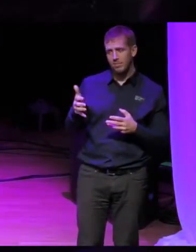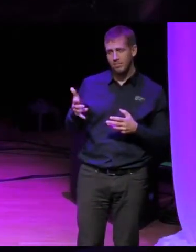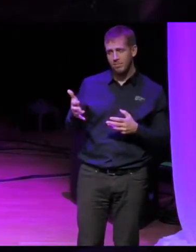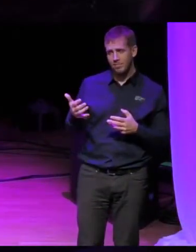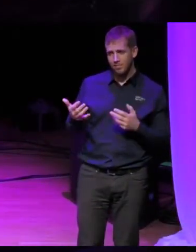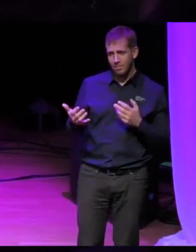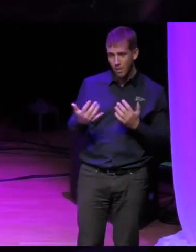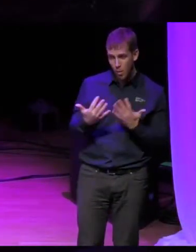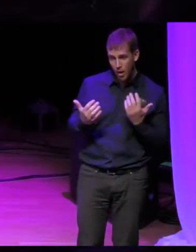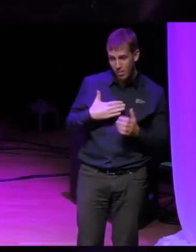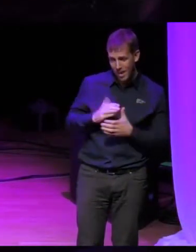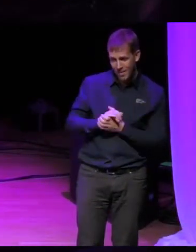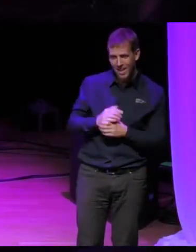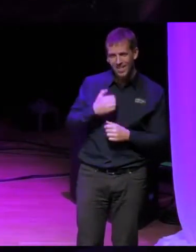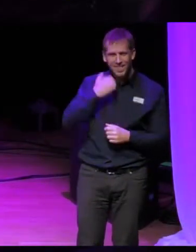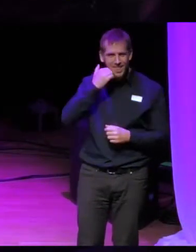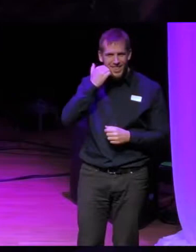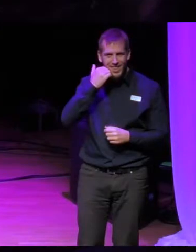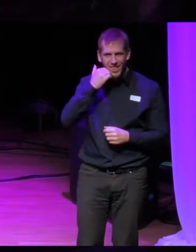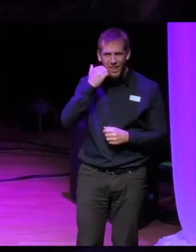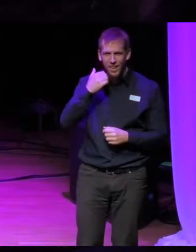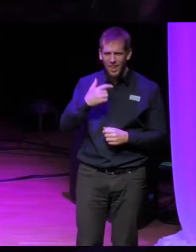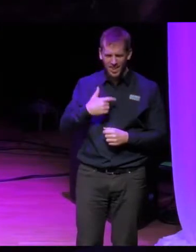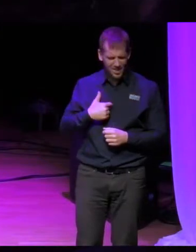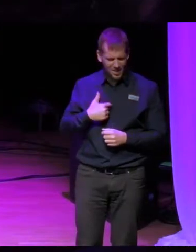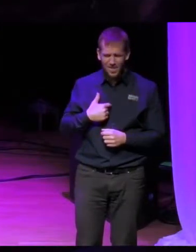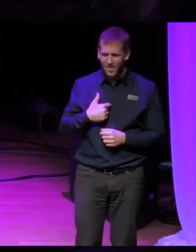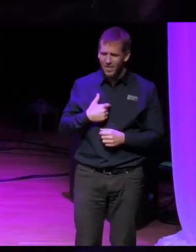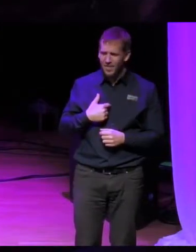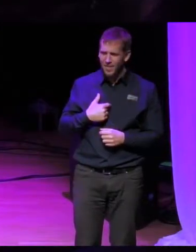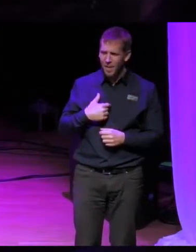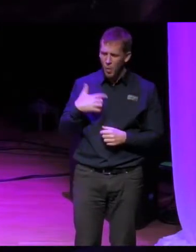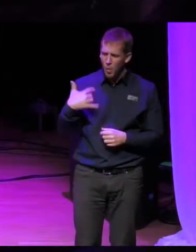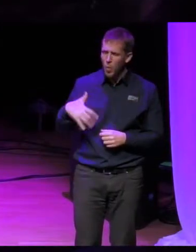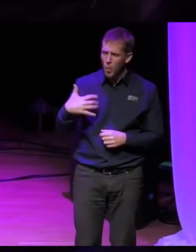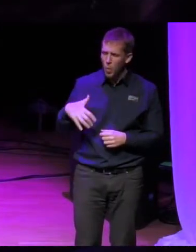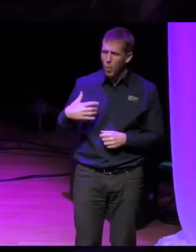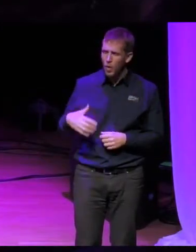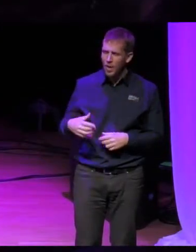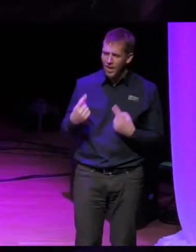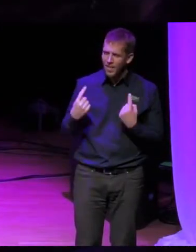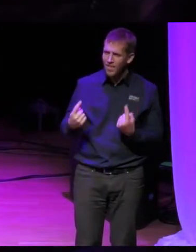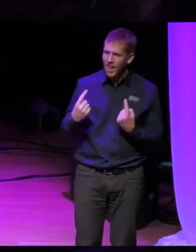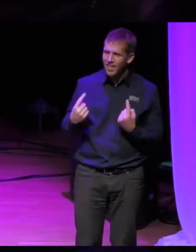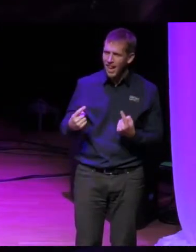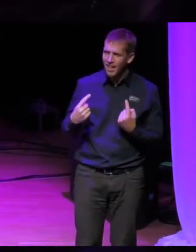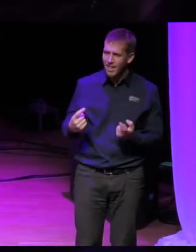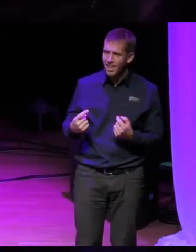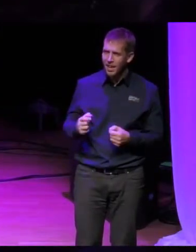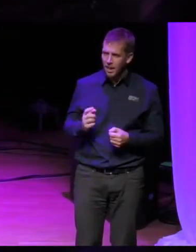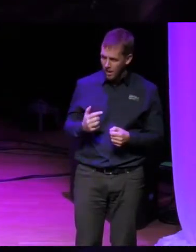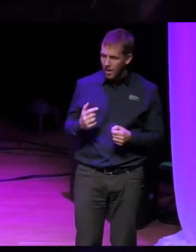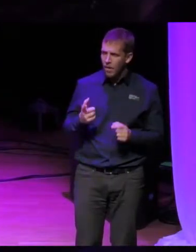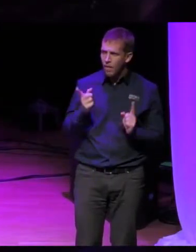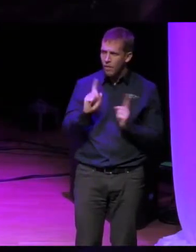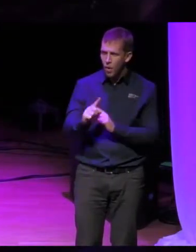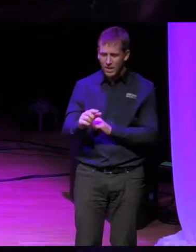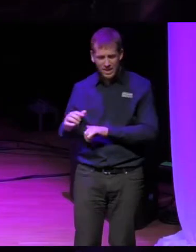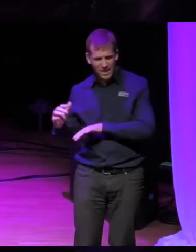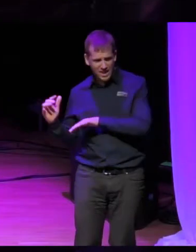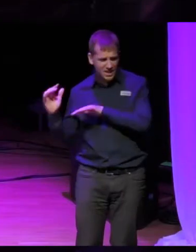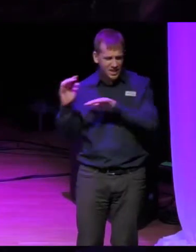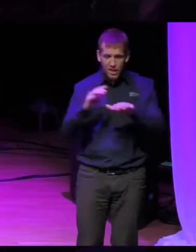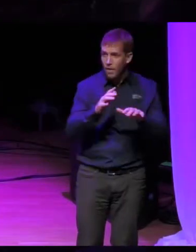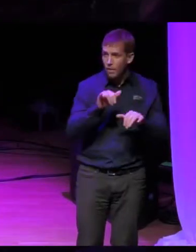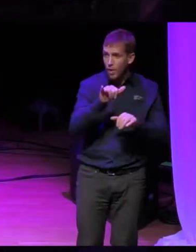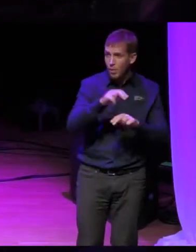a lot of my friends and I were joking that we can't remember the last time that people willingly went to JFK on a weekend. They just rushed to the airport like